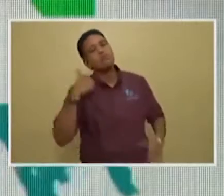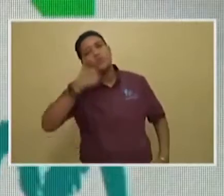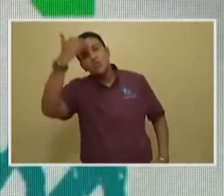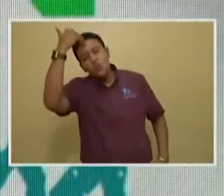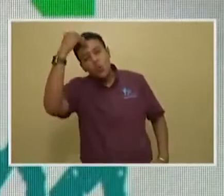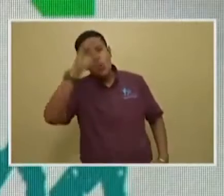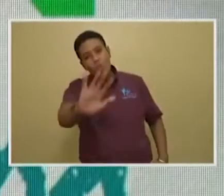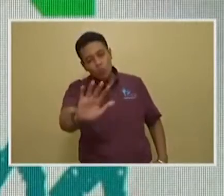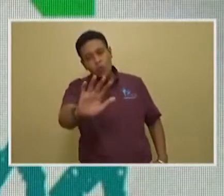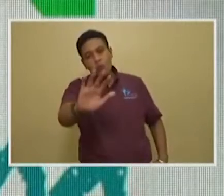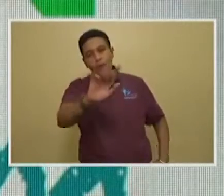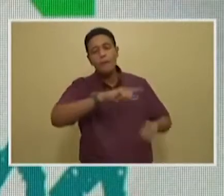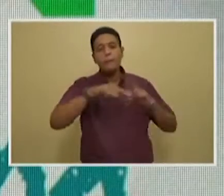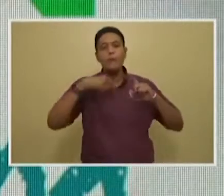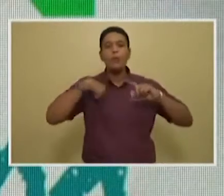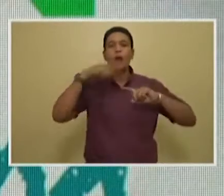make